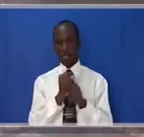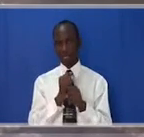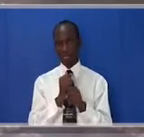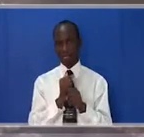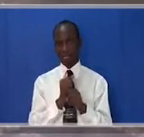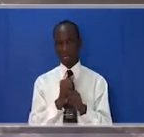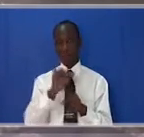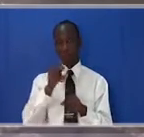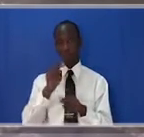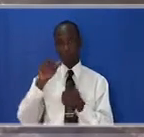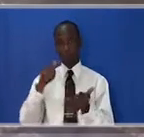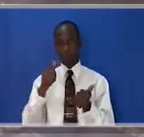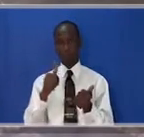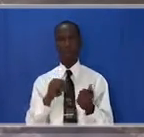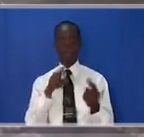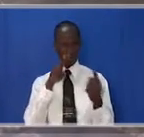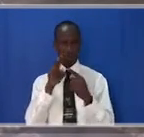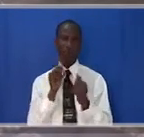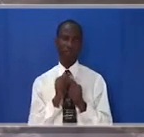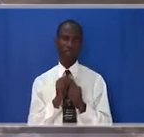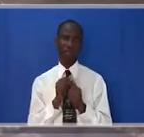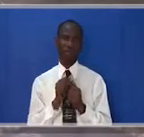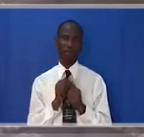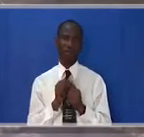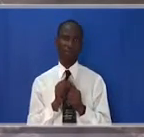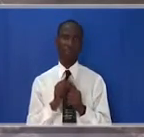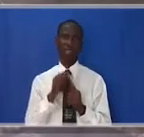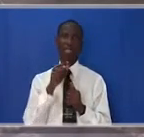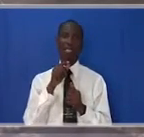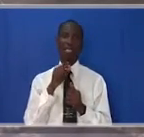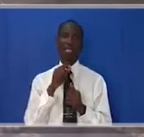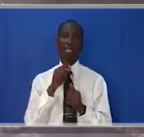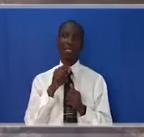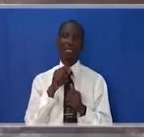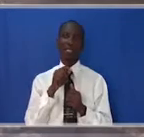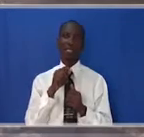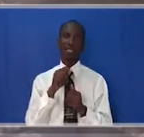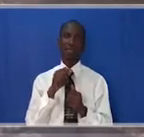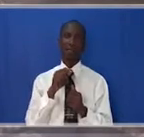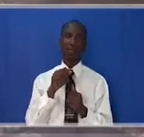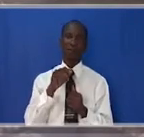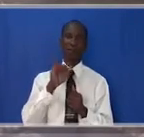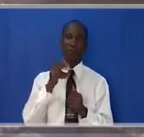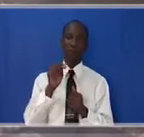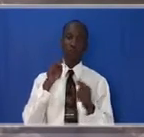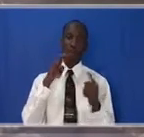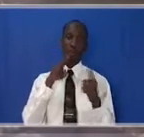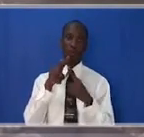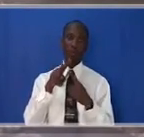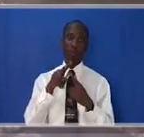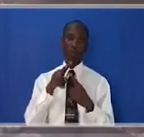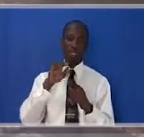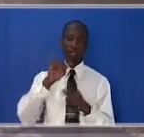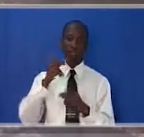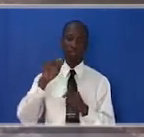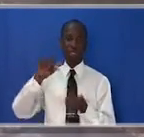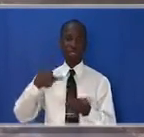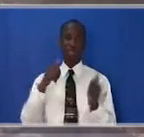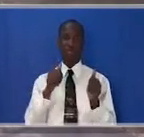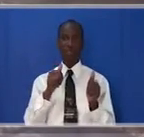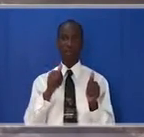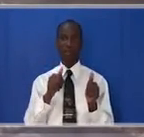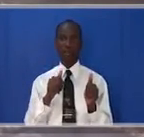noye udifuwa, noye nkomisheni. Onune udifuwa uchatuwa, obeshe nkomufa Jesus Christ sa, na